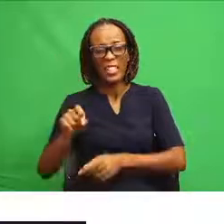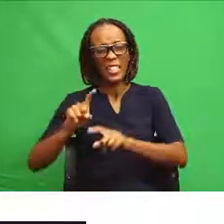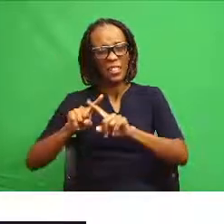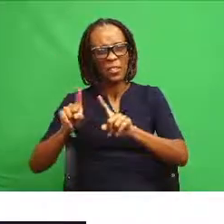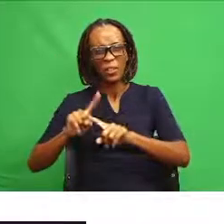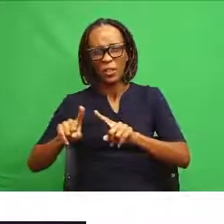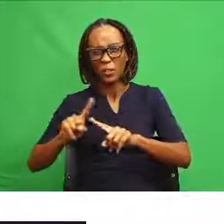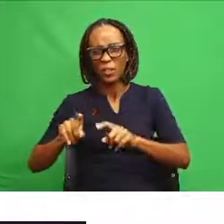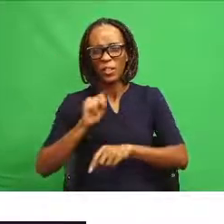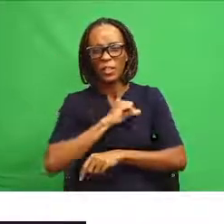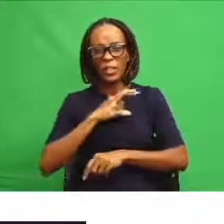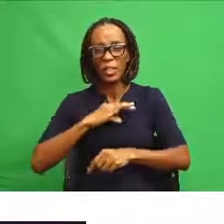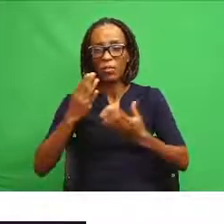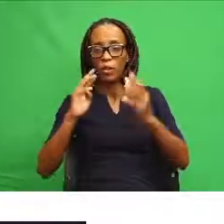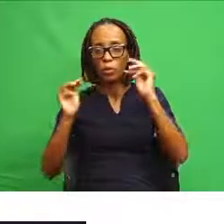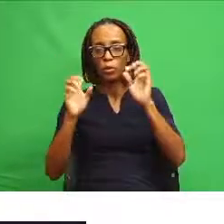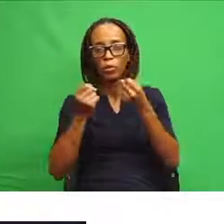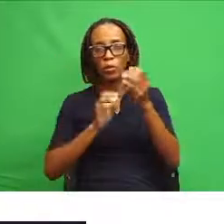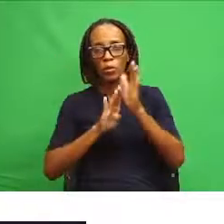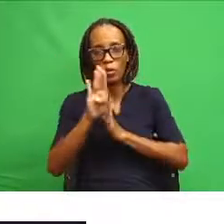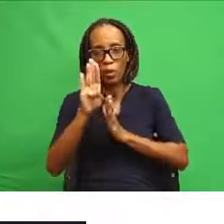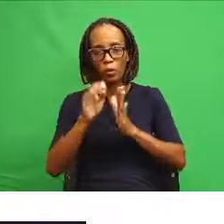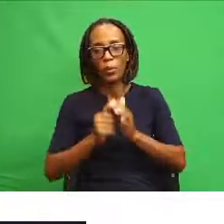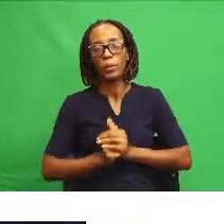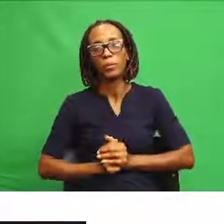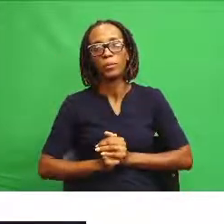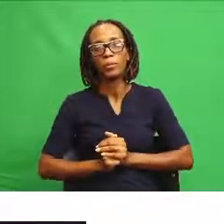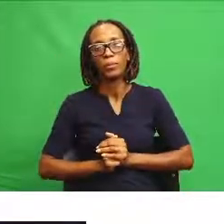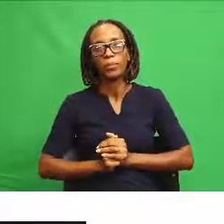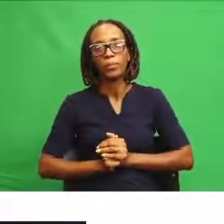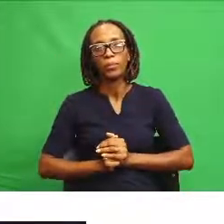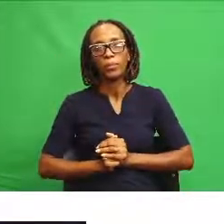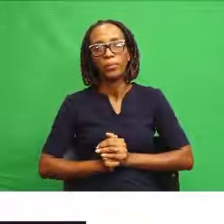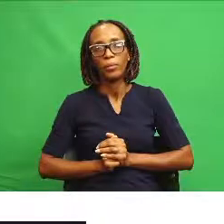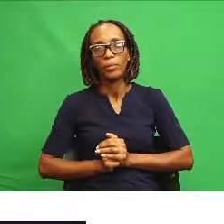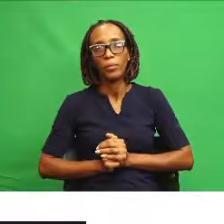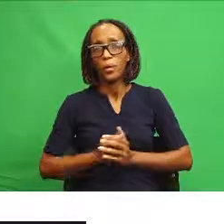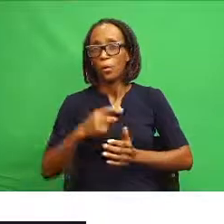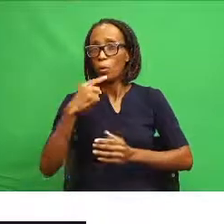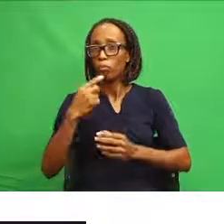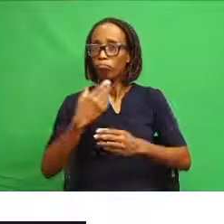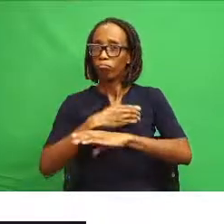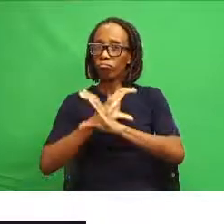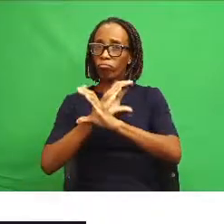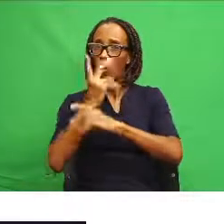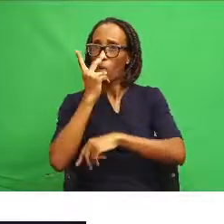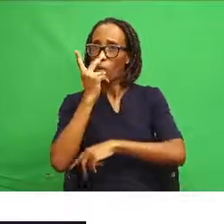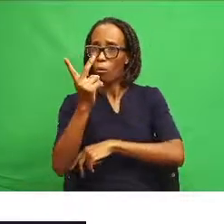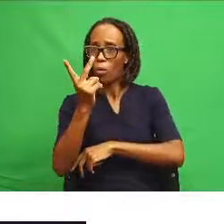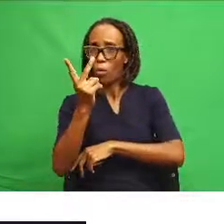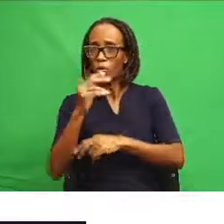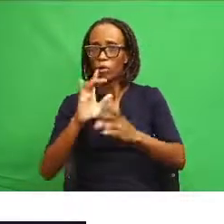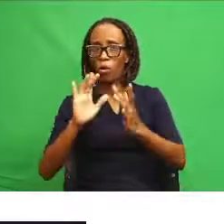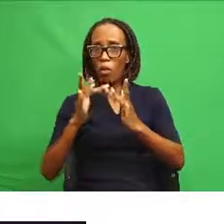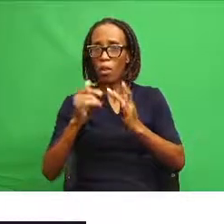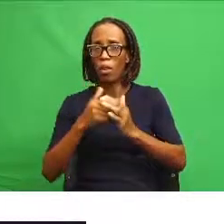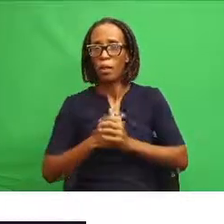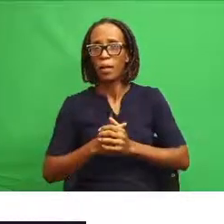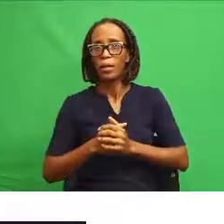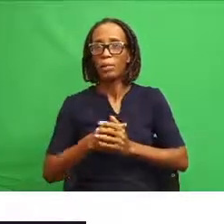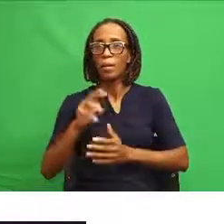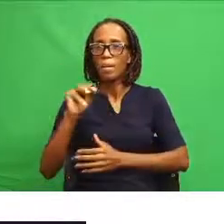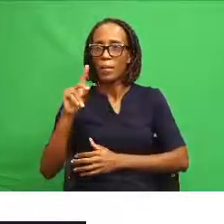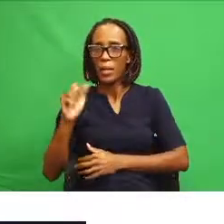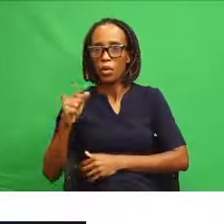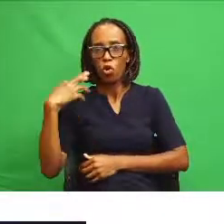members of staff at the Ministry of Social Development and Family Services, virtual participants, members of the media, ladies